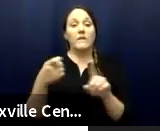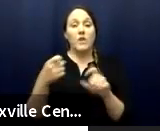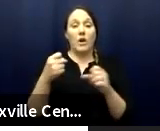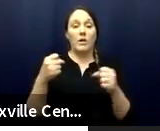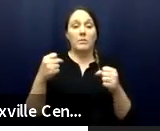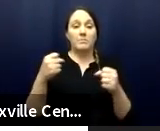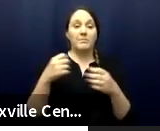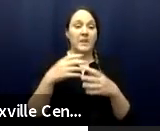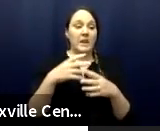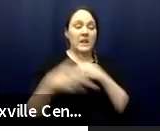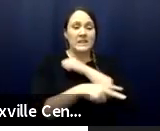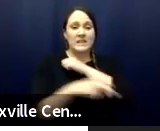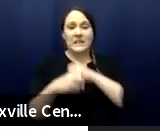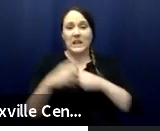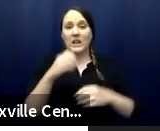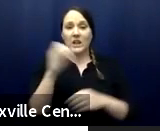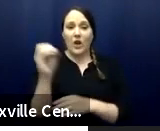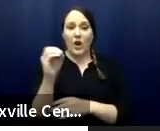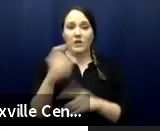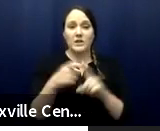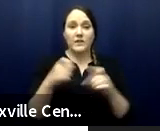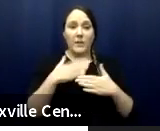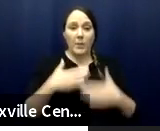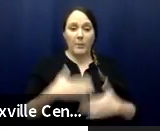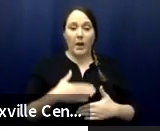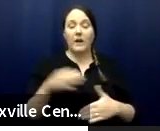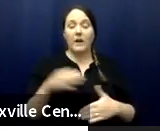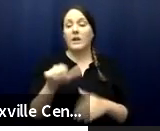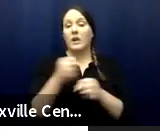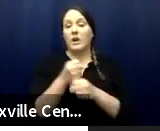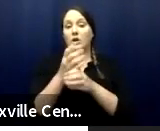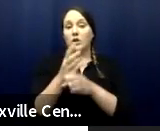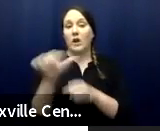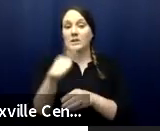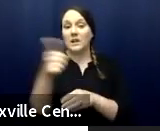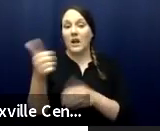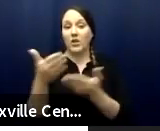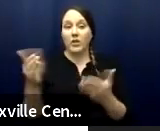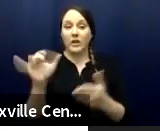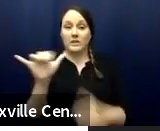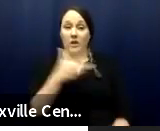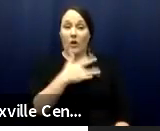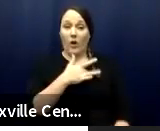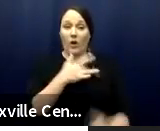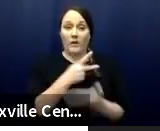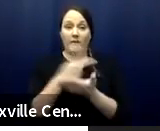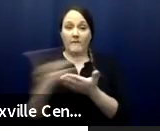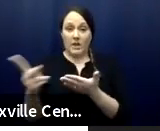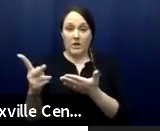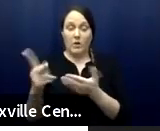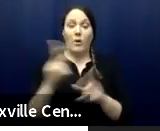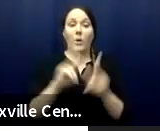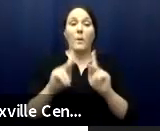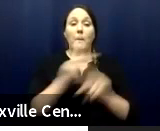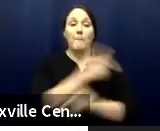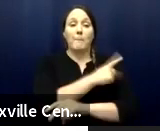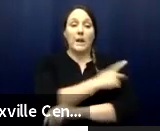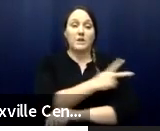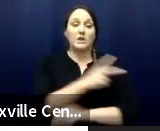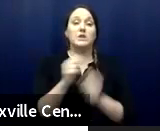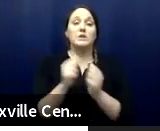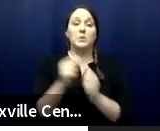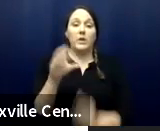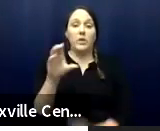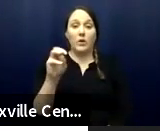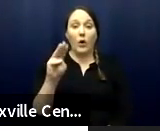of oxygen and causing the other organ systems like the heart to fail. Patients with comorbidities are less likely to tolerate